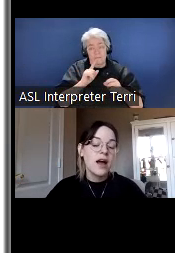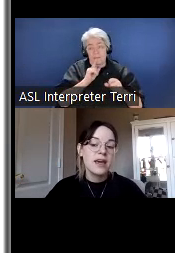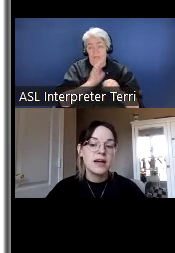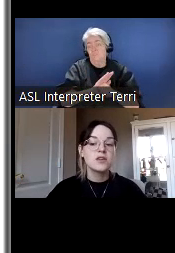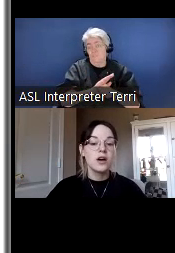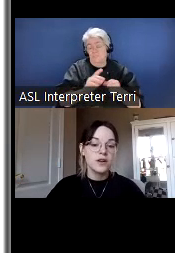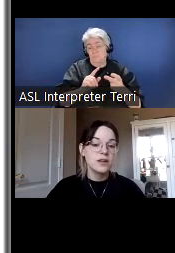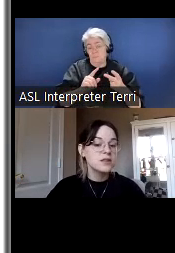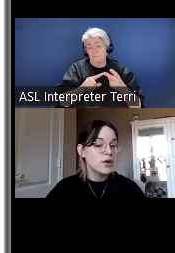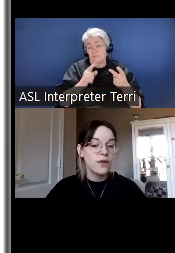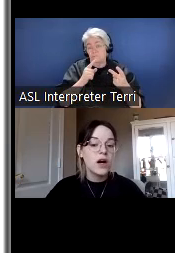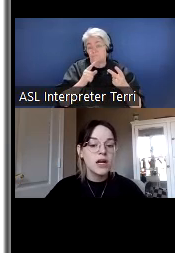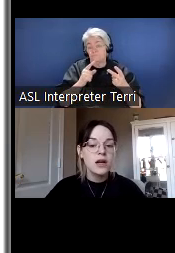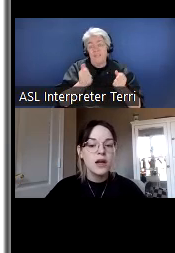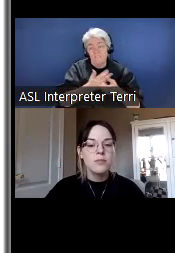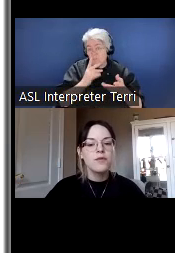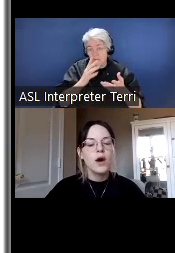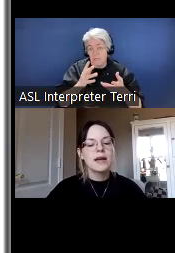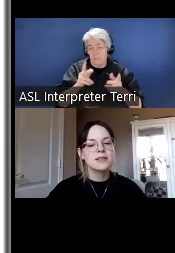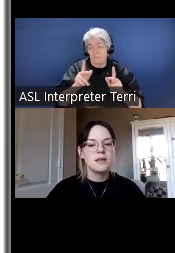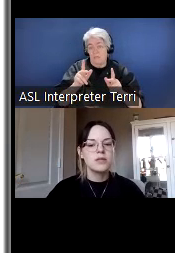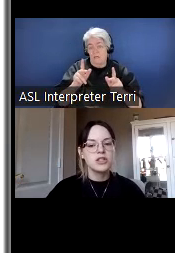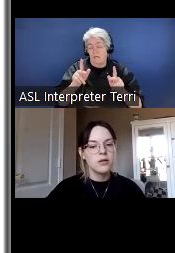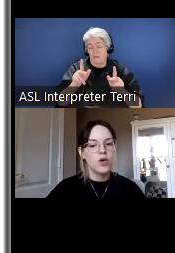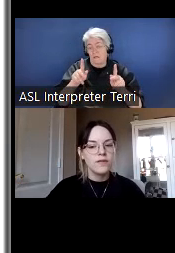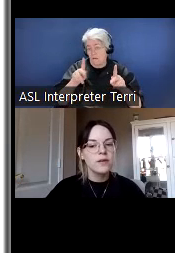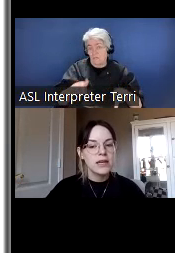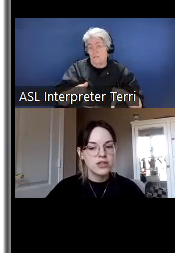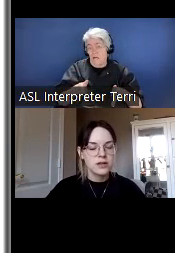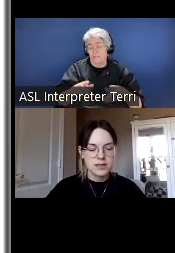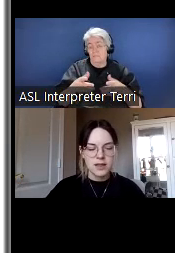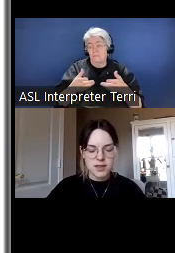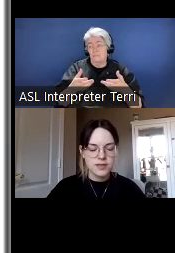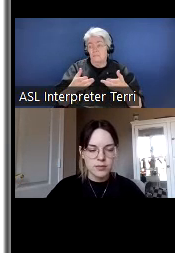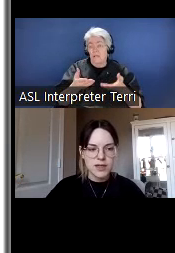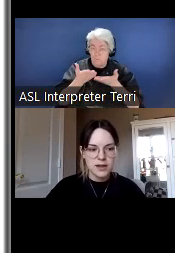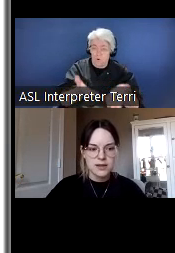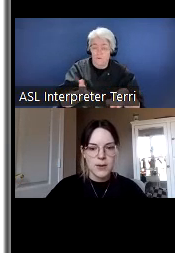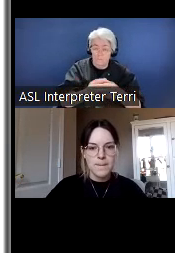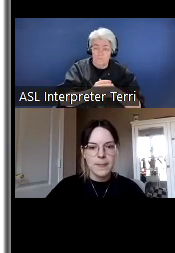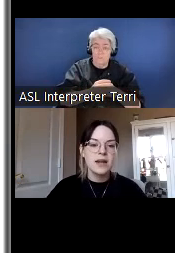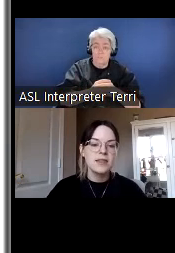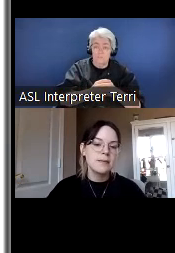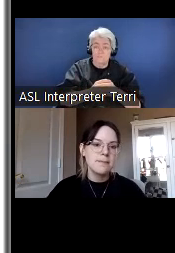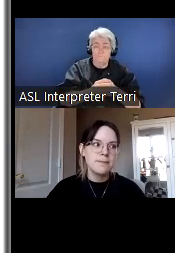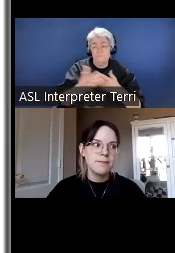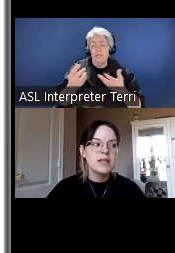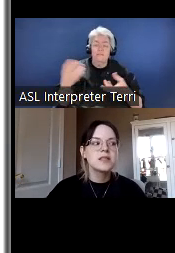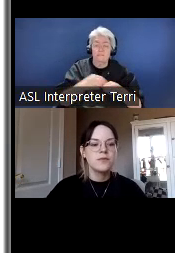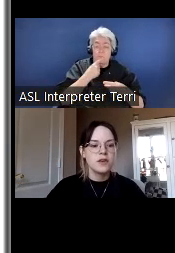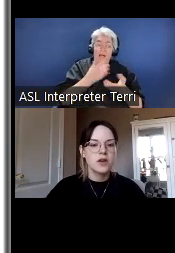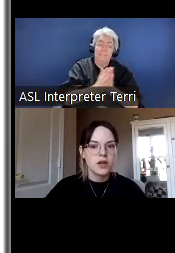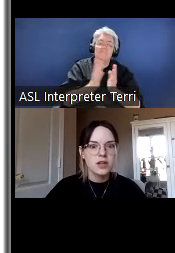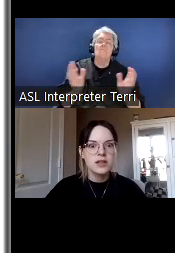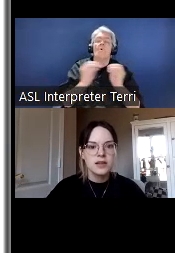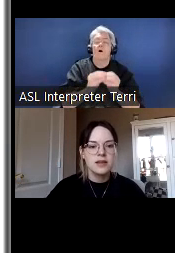that the client has offered us so far before asking them to share more information on the sensitive subject. And I think it makes